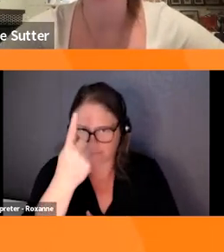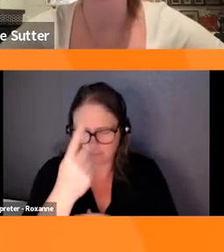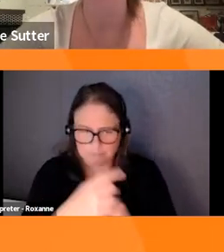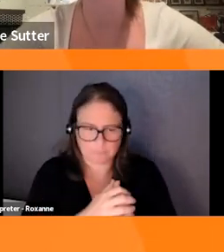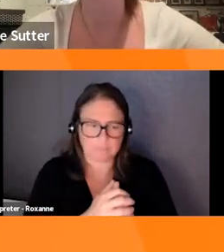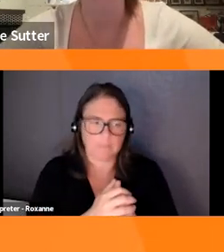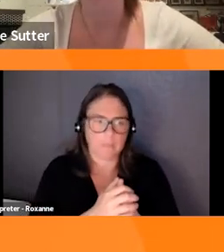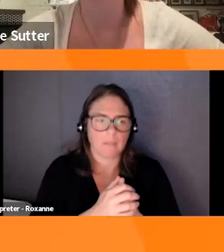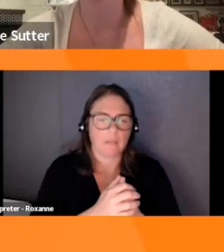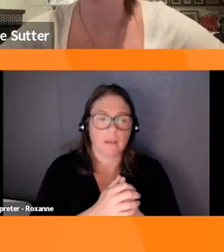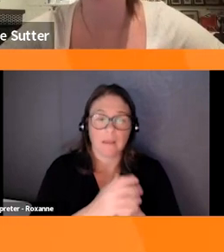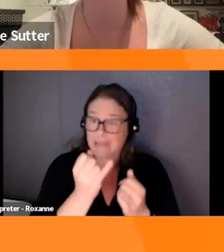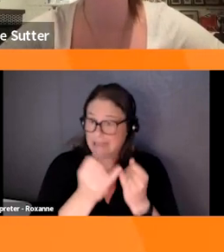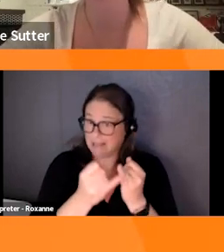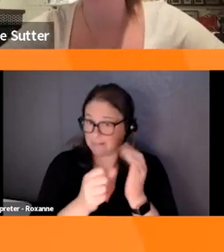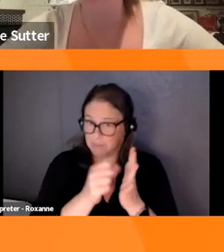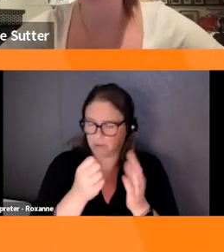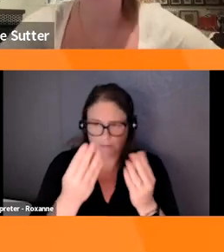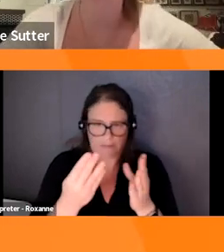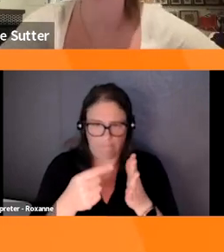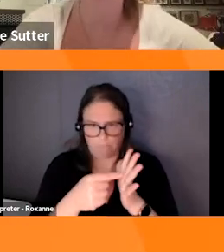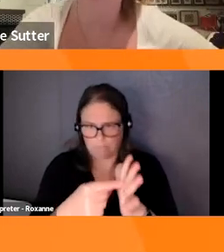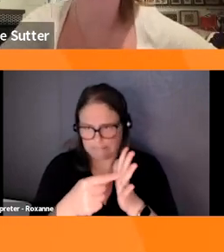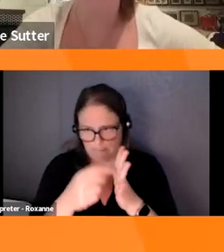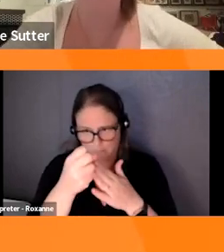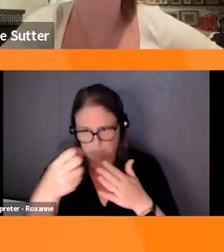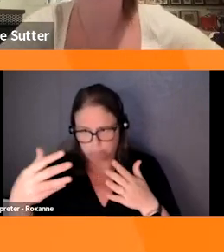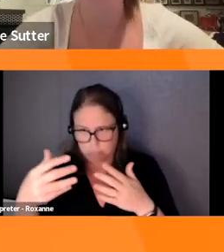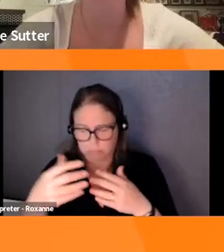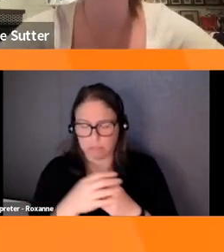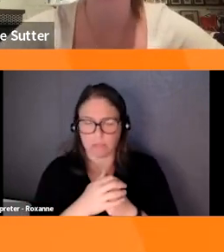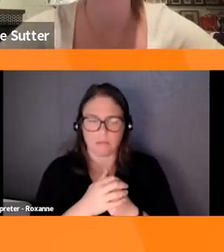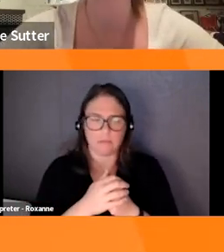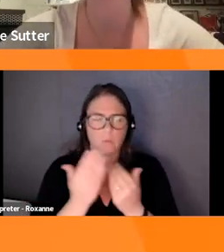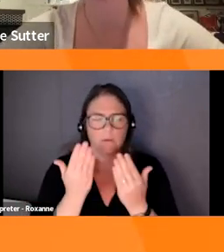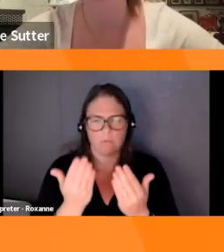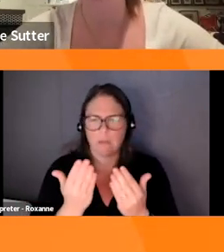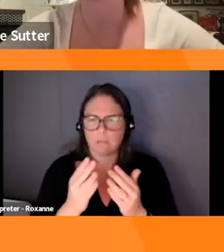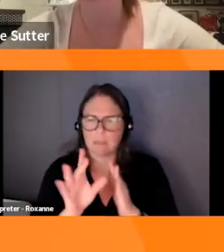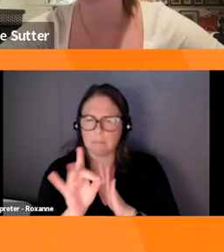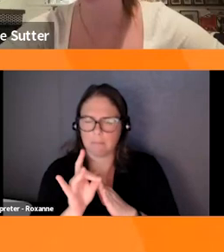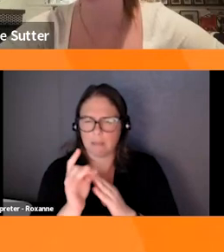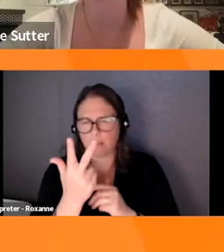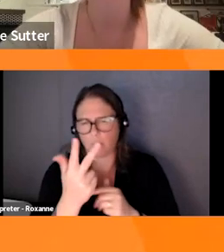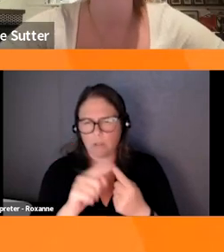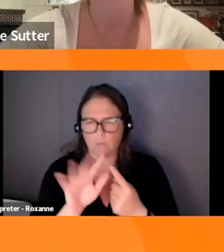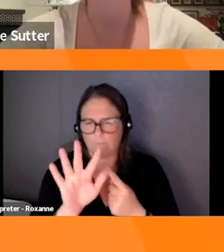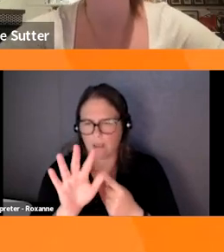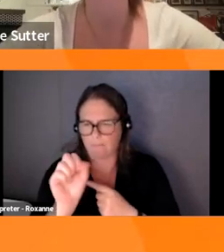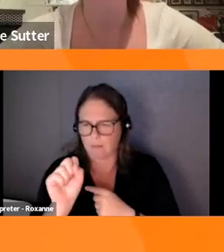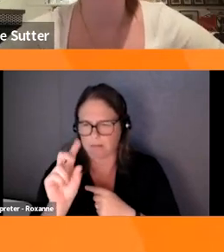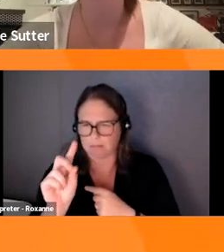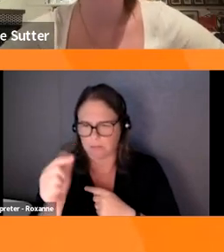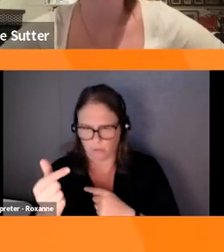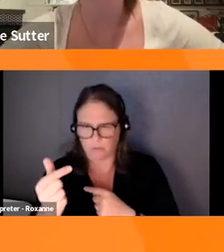example. We recommend kind of, if you're using the SDGs, to start with 3 to 5 to focus your efforts on.